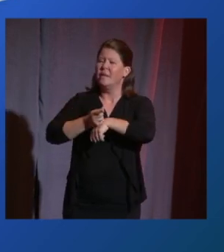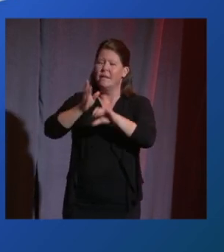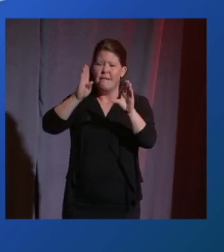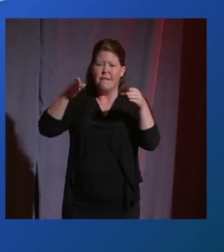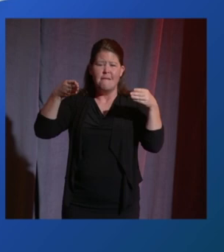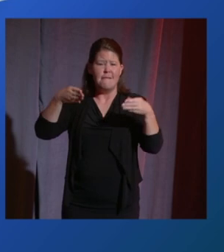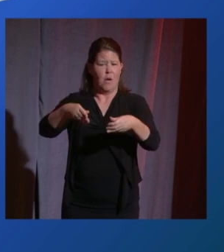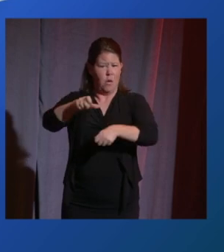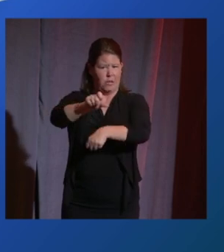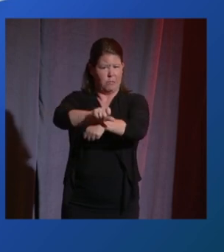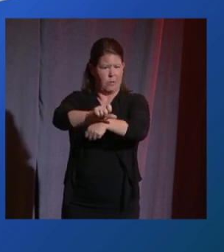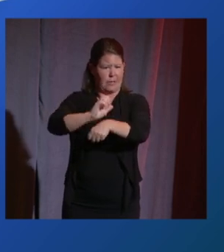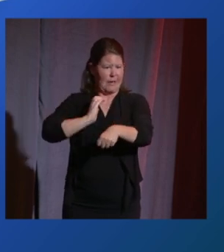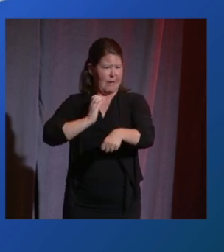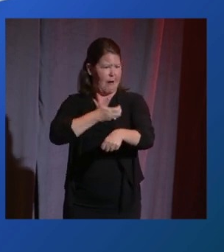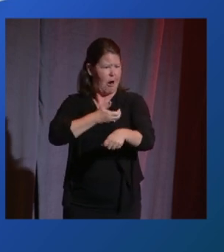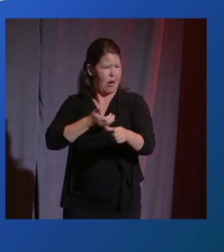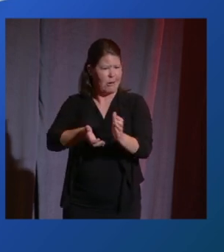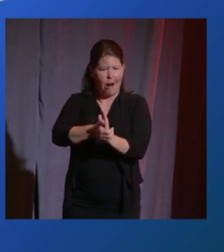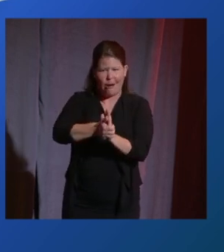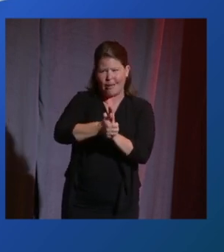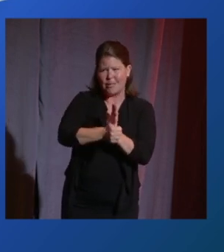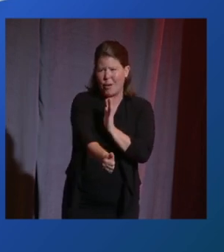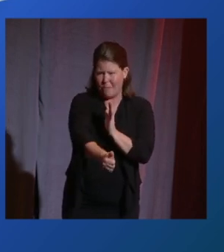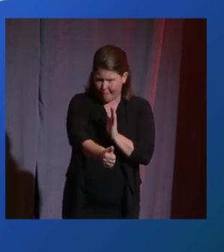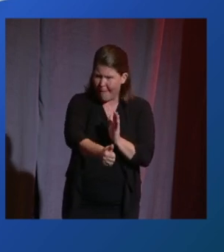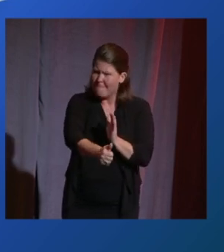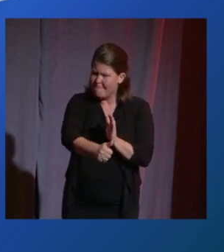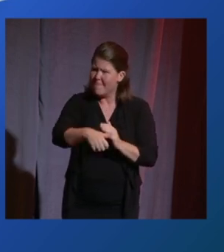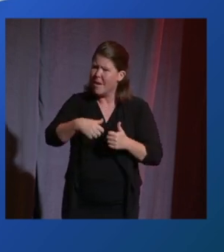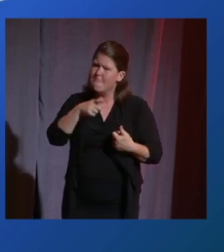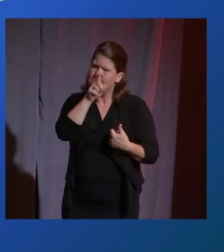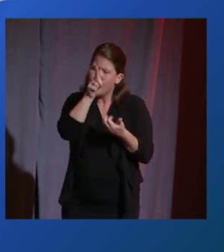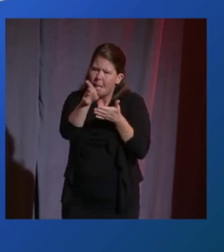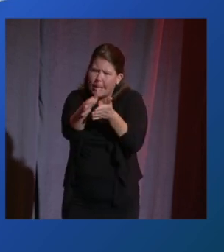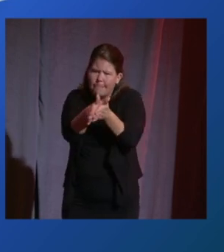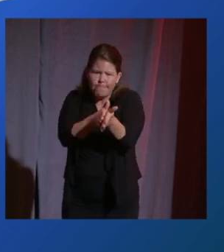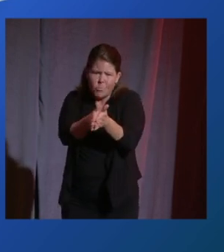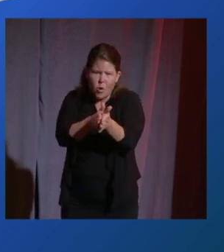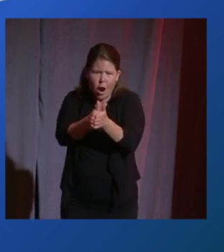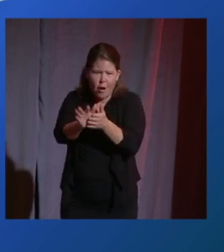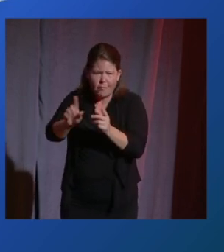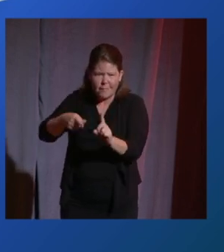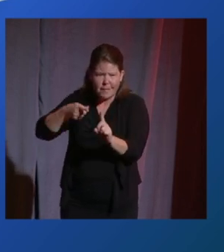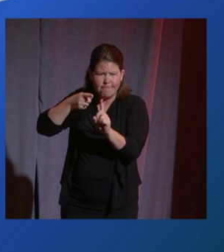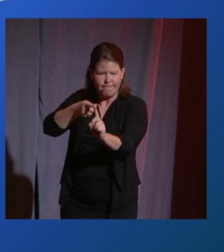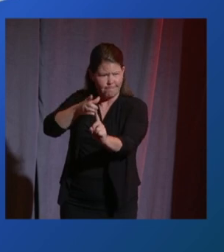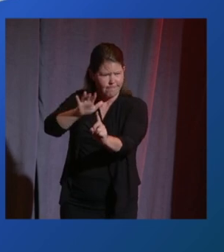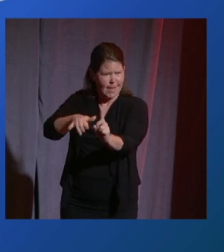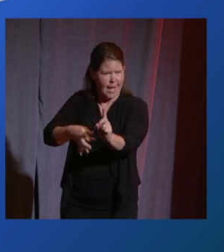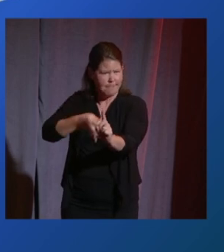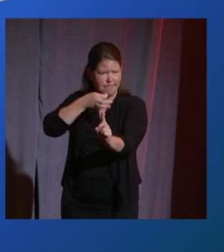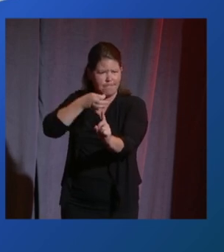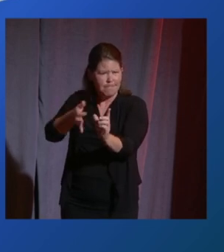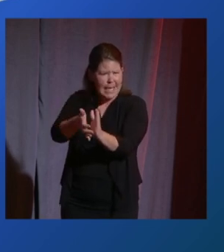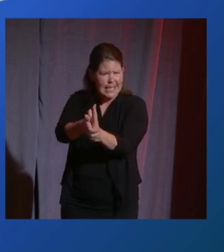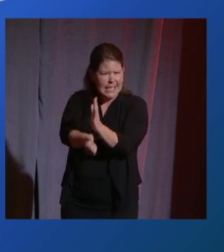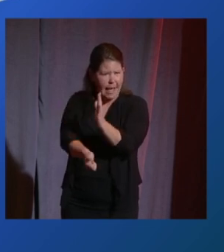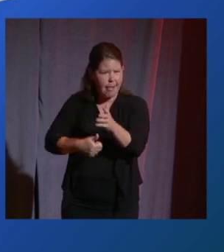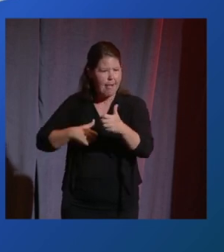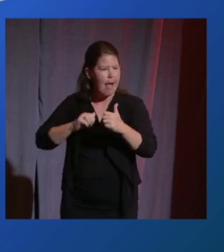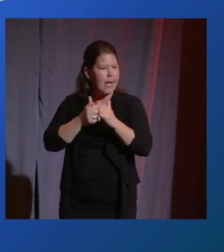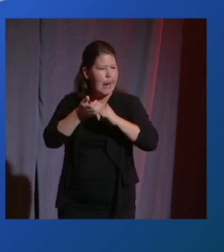and what really drives that tradecraft the humans and how we spark some excitement to all of